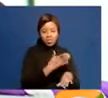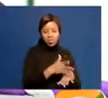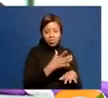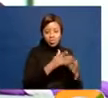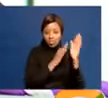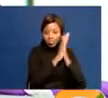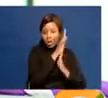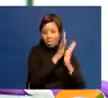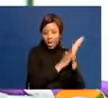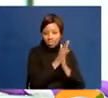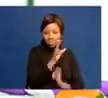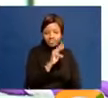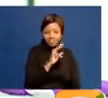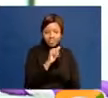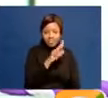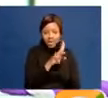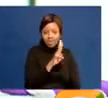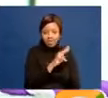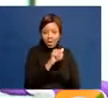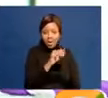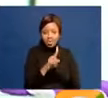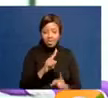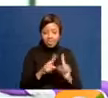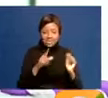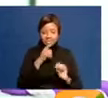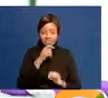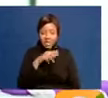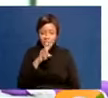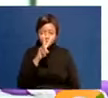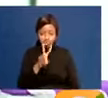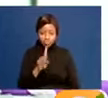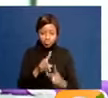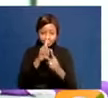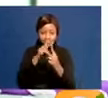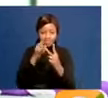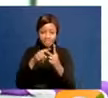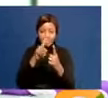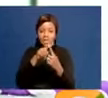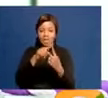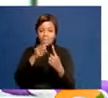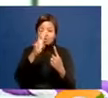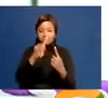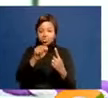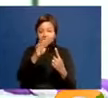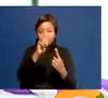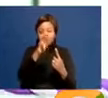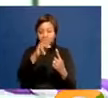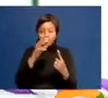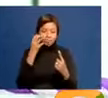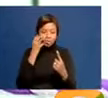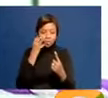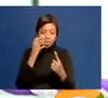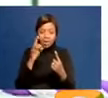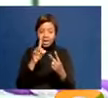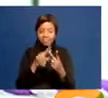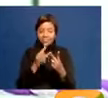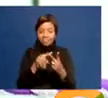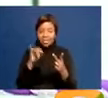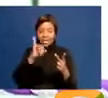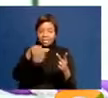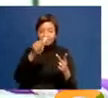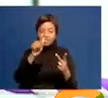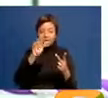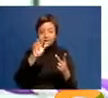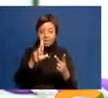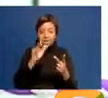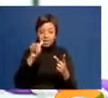men, Jaramogi Oginga Odinga and Tom Mboya, went round Kaloleni Social